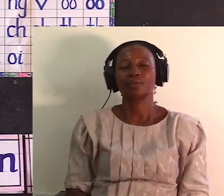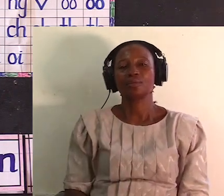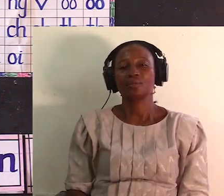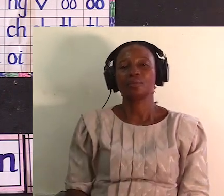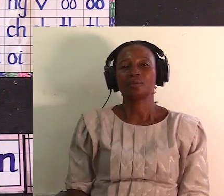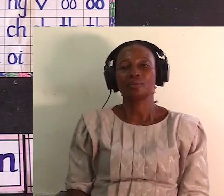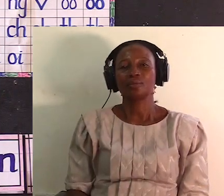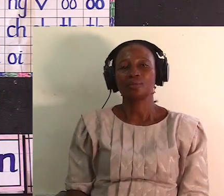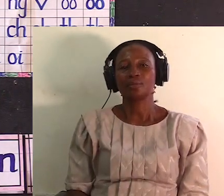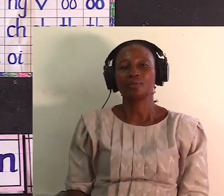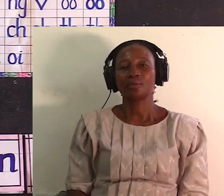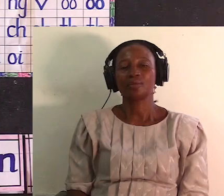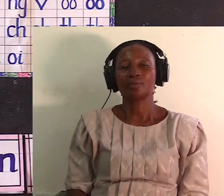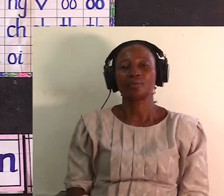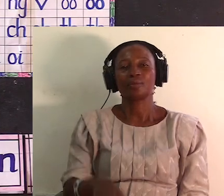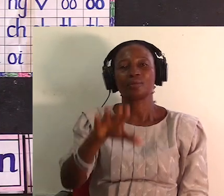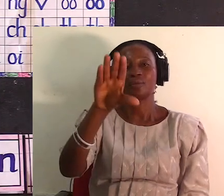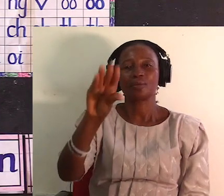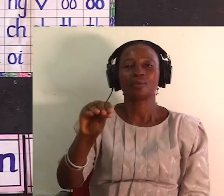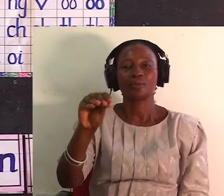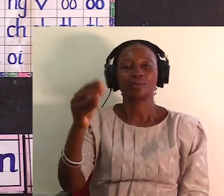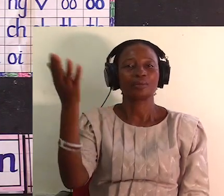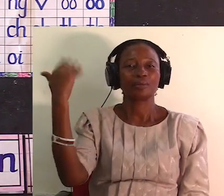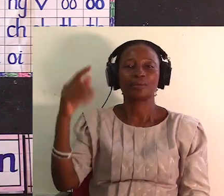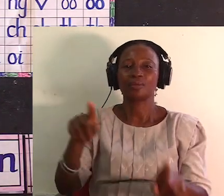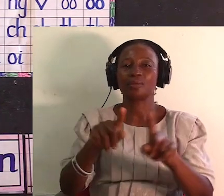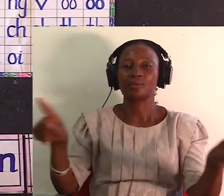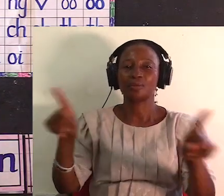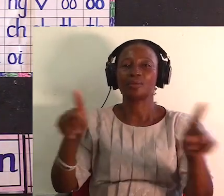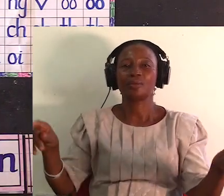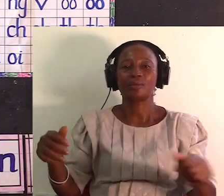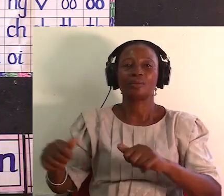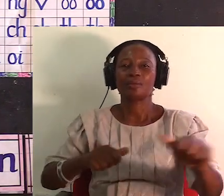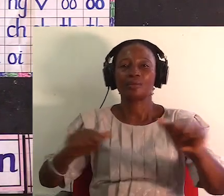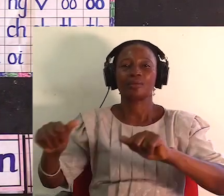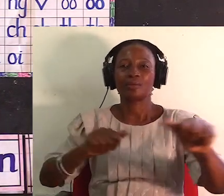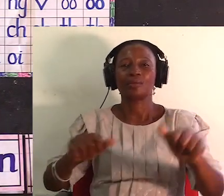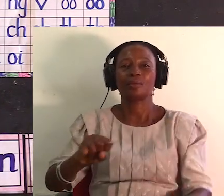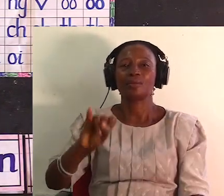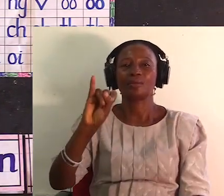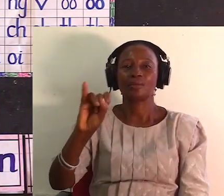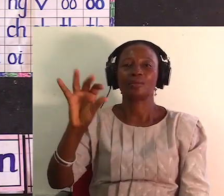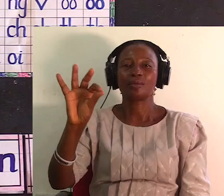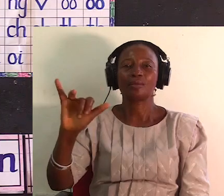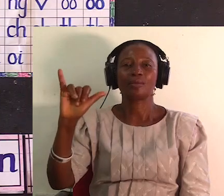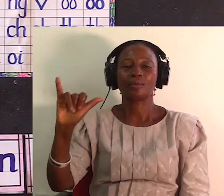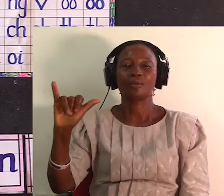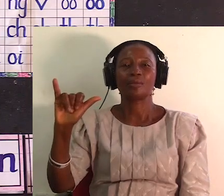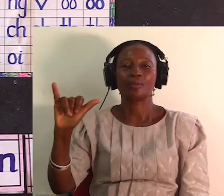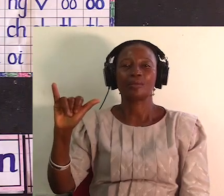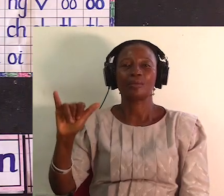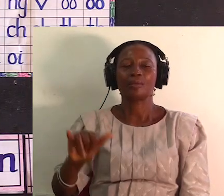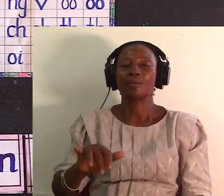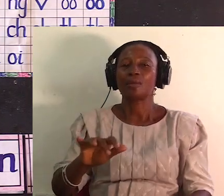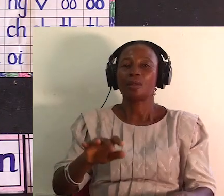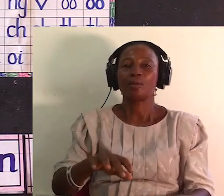yes, you have done different activities. Activities are aligned, but none of those